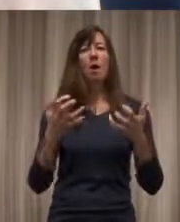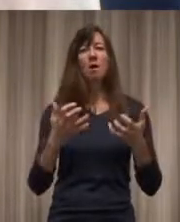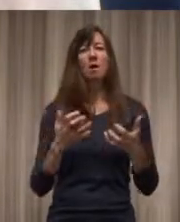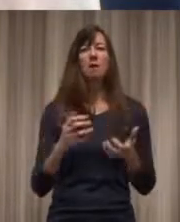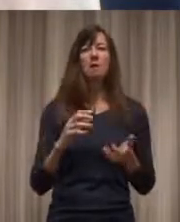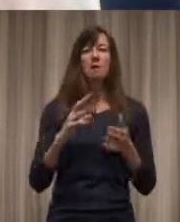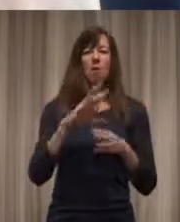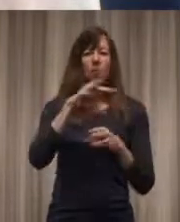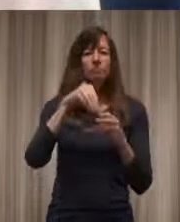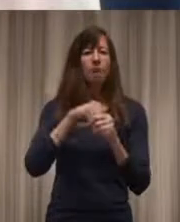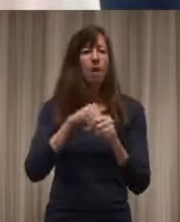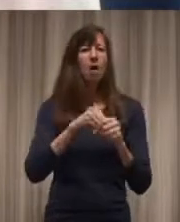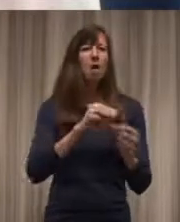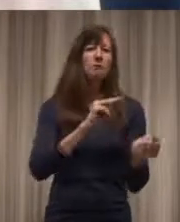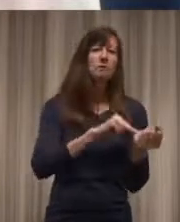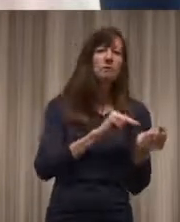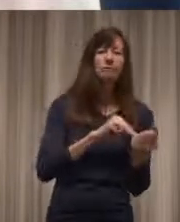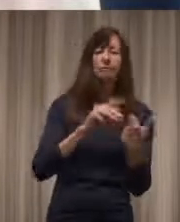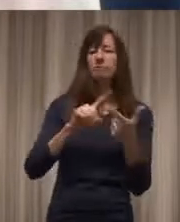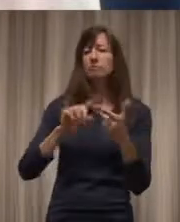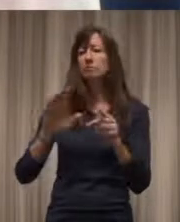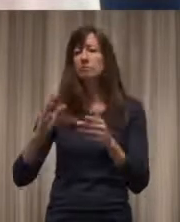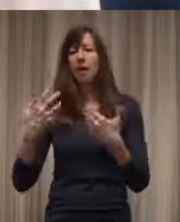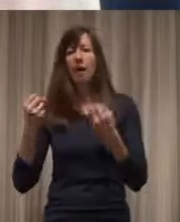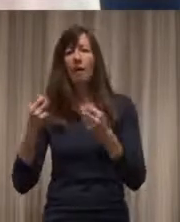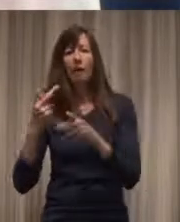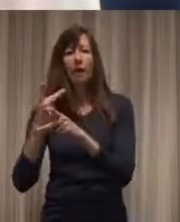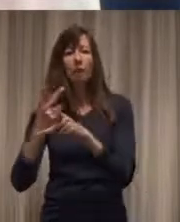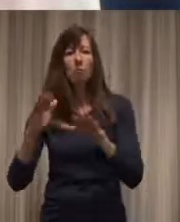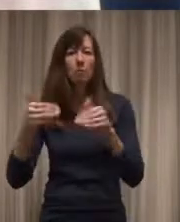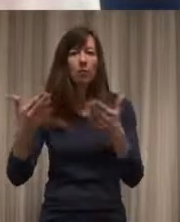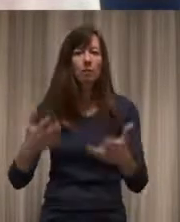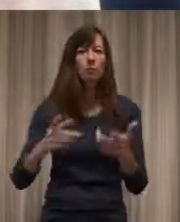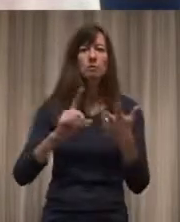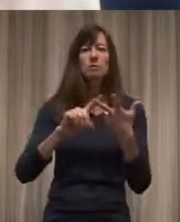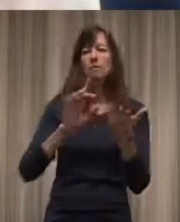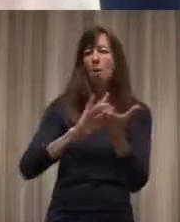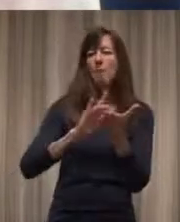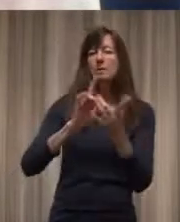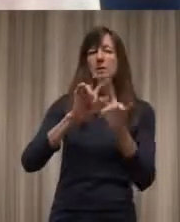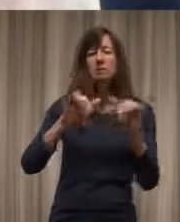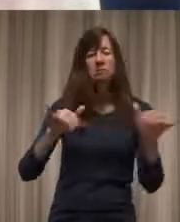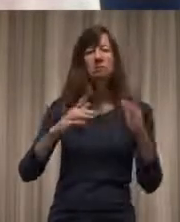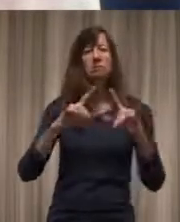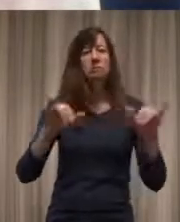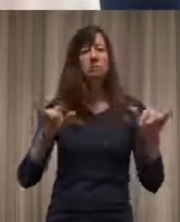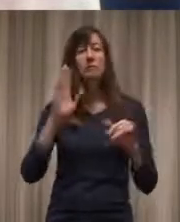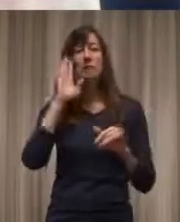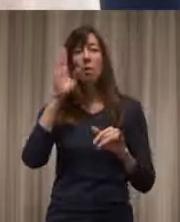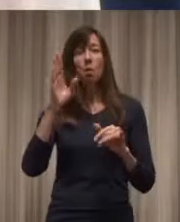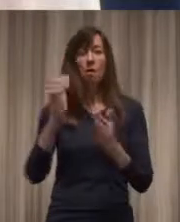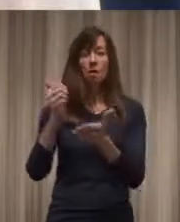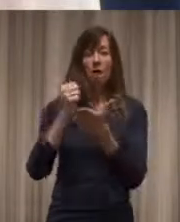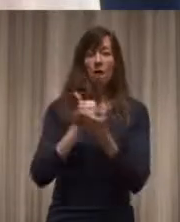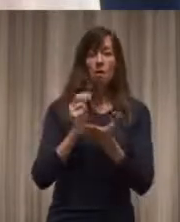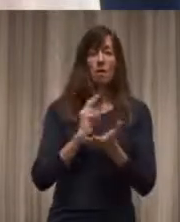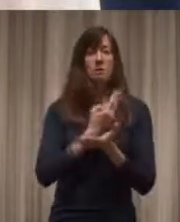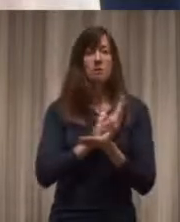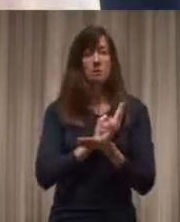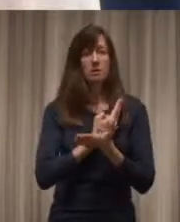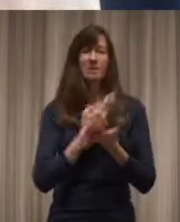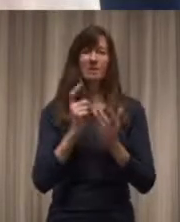care, the county-led sites alone give us significant capacity to distribute the COVID-19